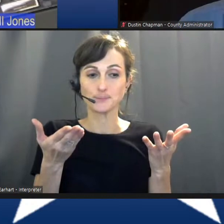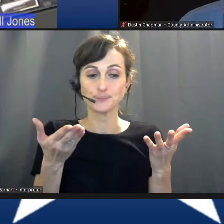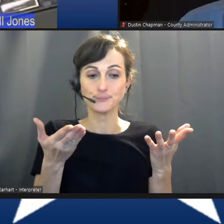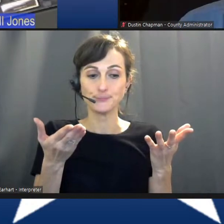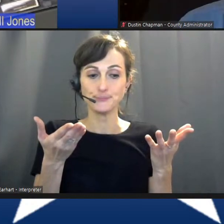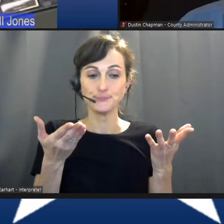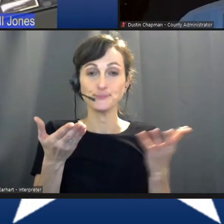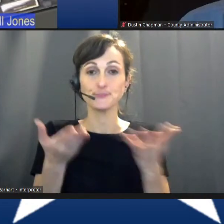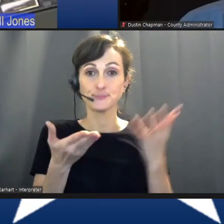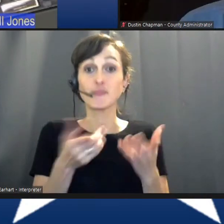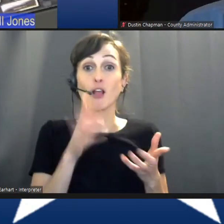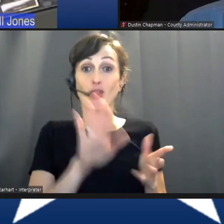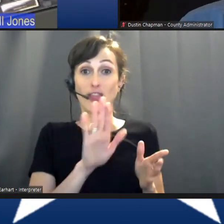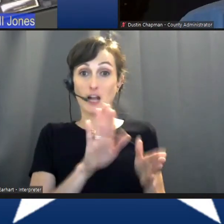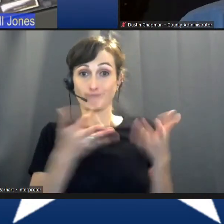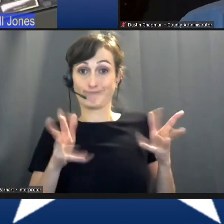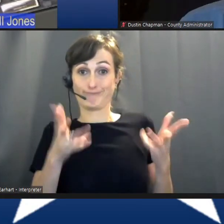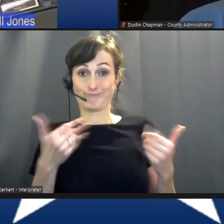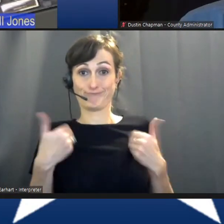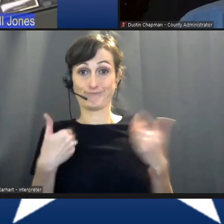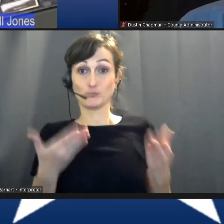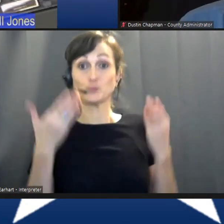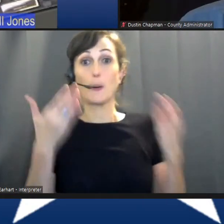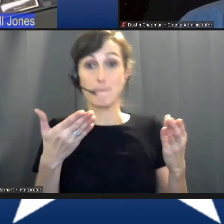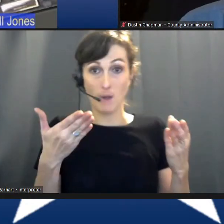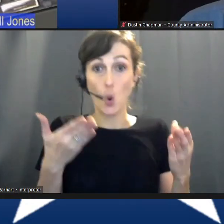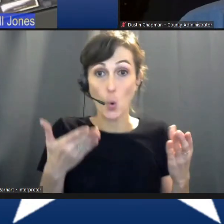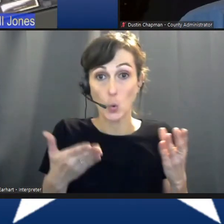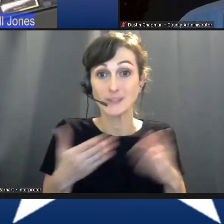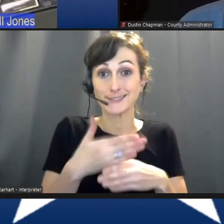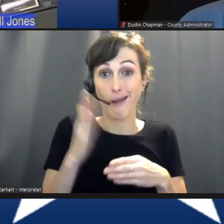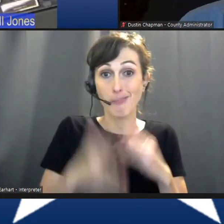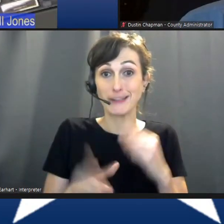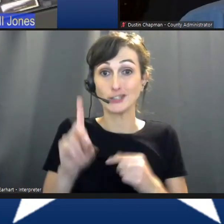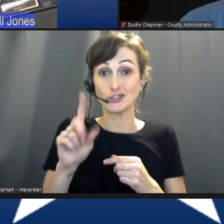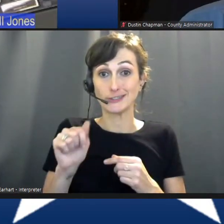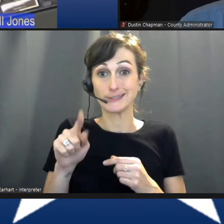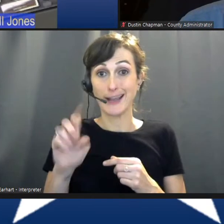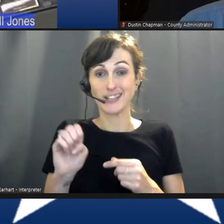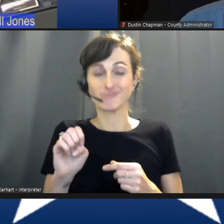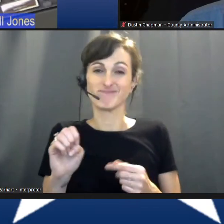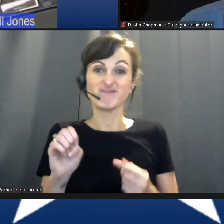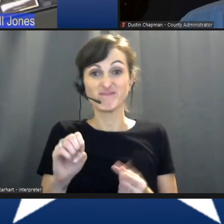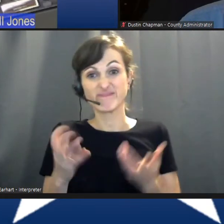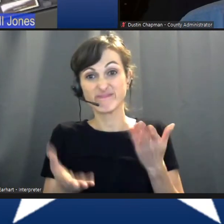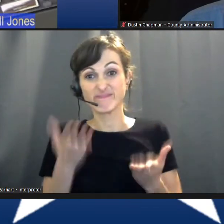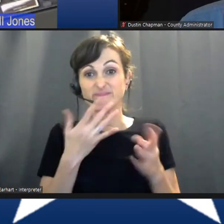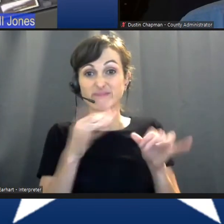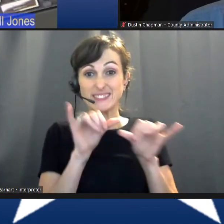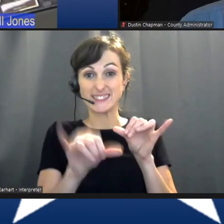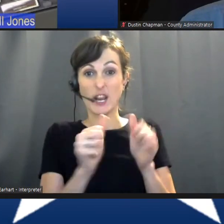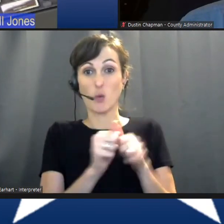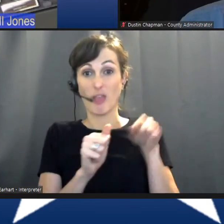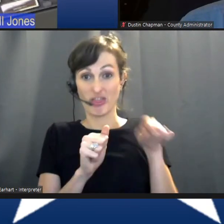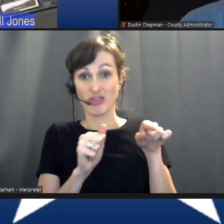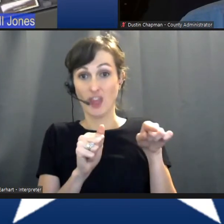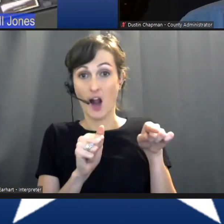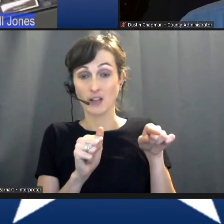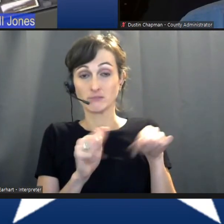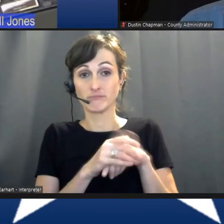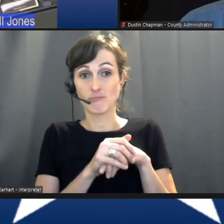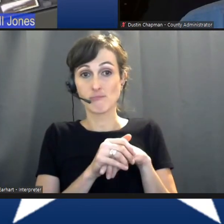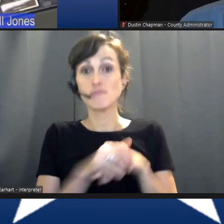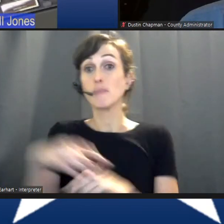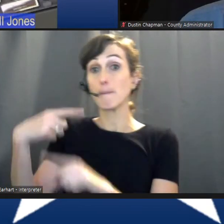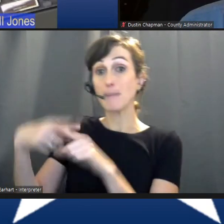their existing proposed completion dates are, we would probably just stick with them. Plus, the court approves all